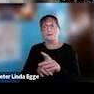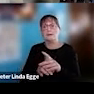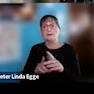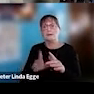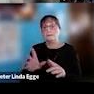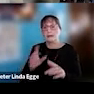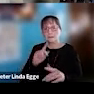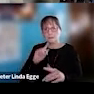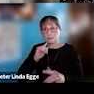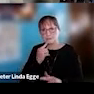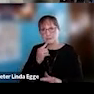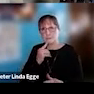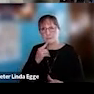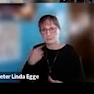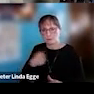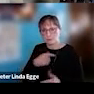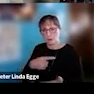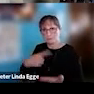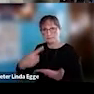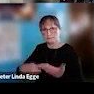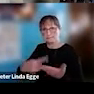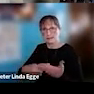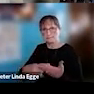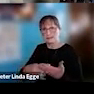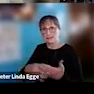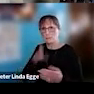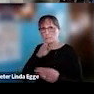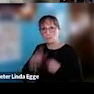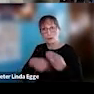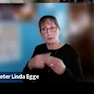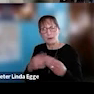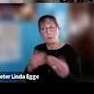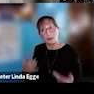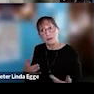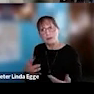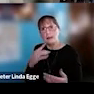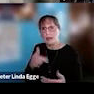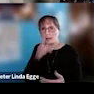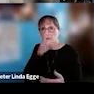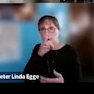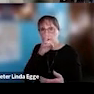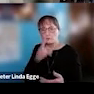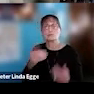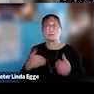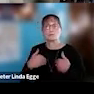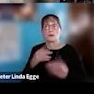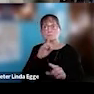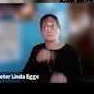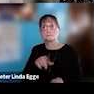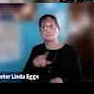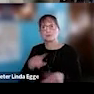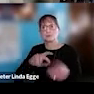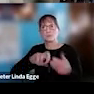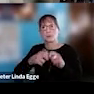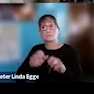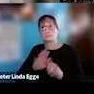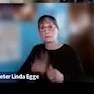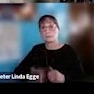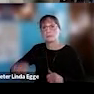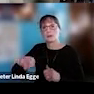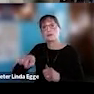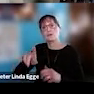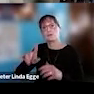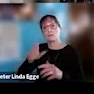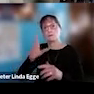you're serious about what you're talking about, you what you're talking about, and that truthfully you have some answers to the problems that they're